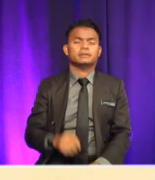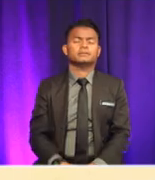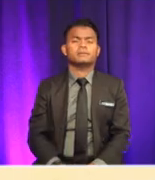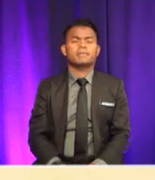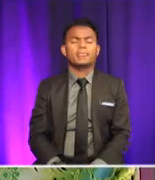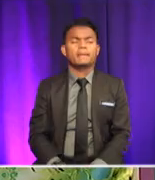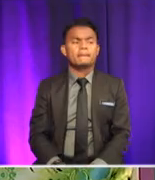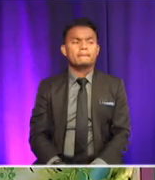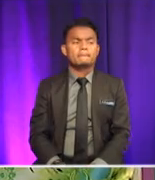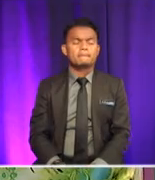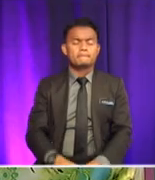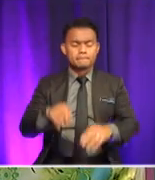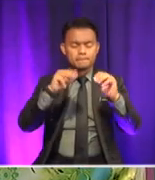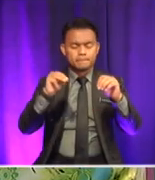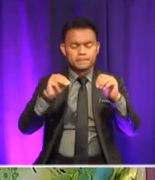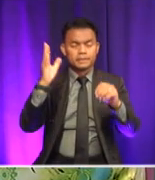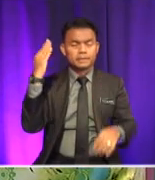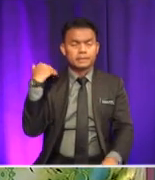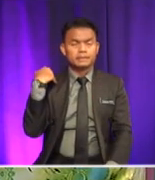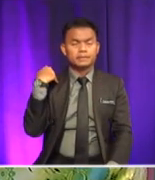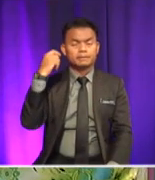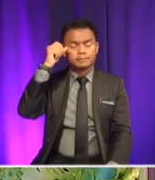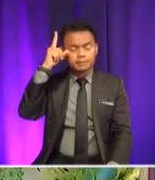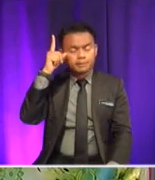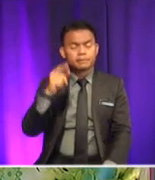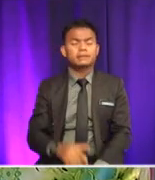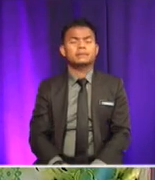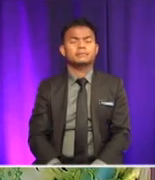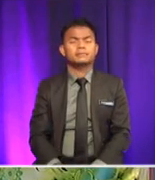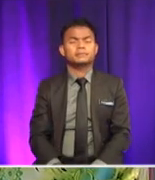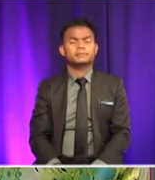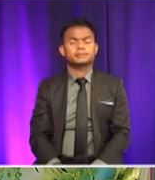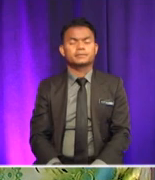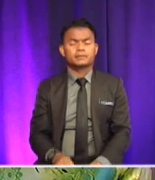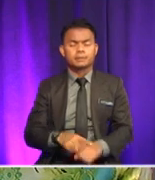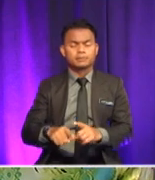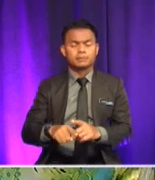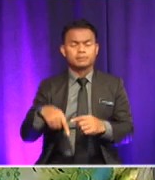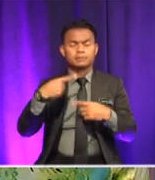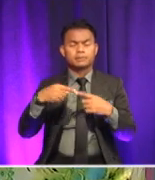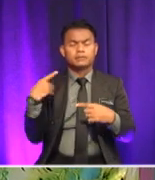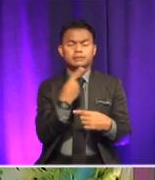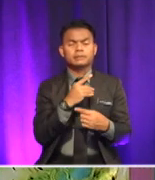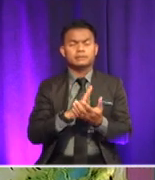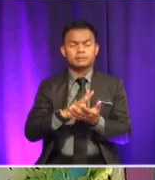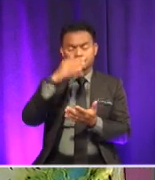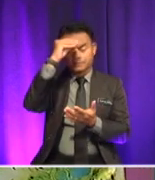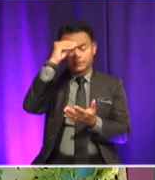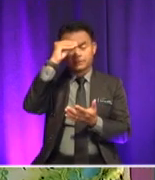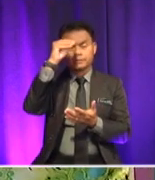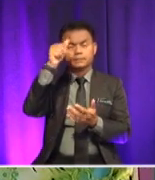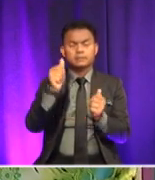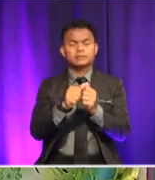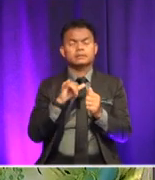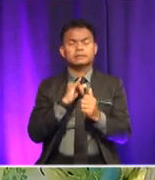also have this understanding that when you learn literature, it's not just knowing about the story. You